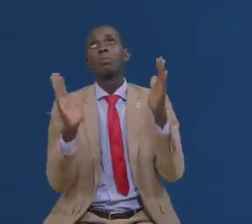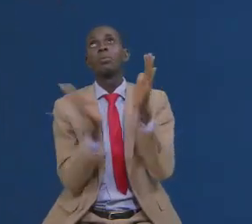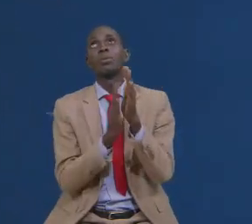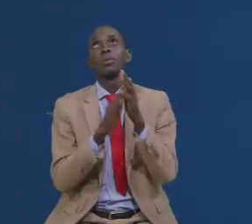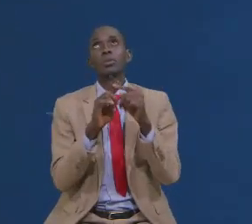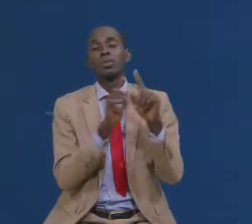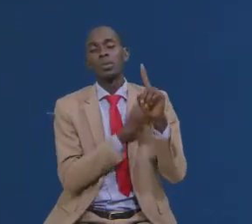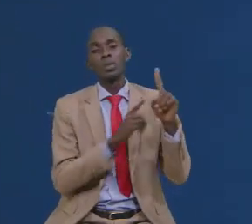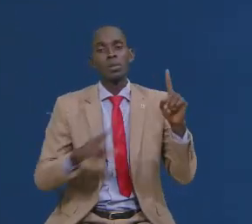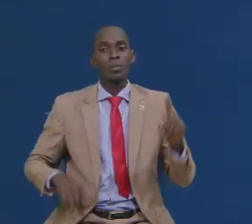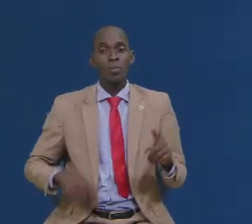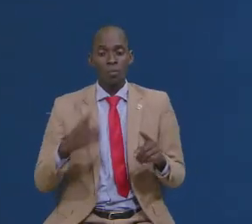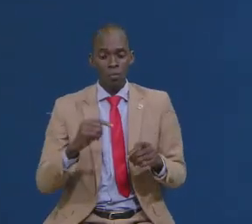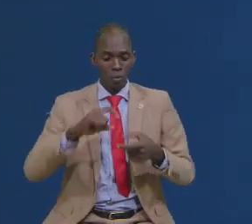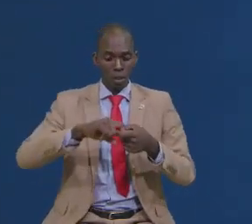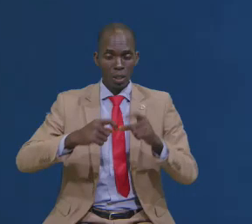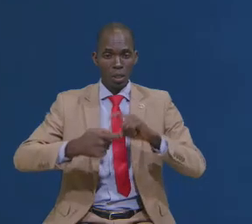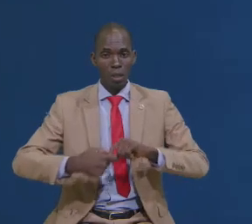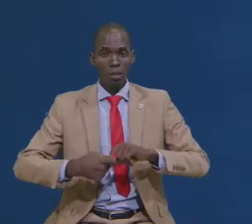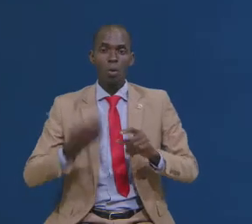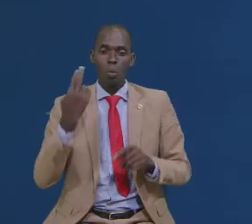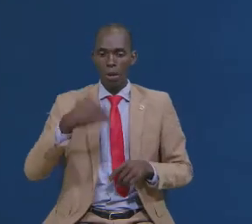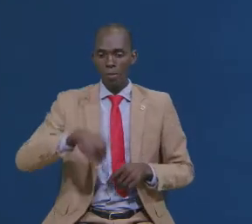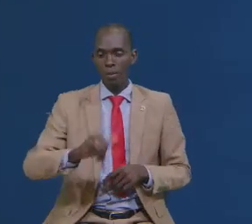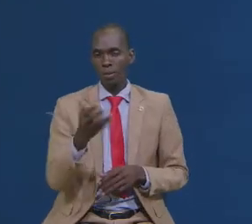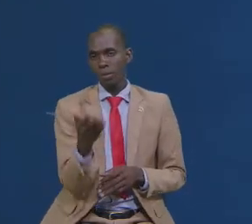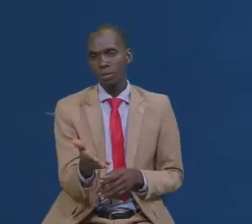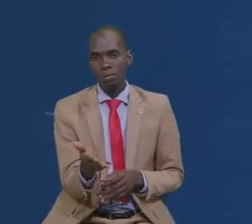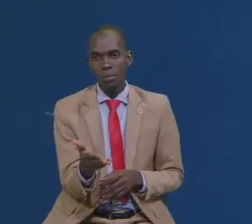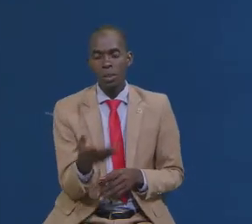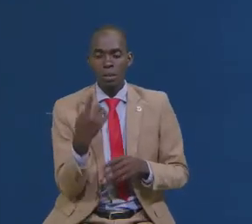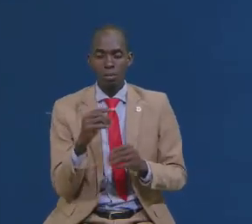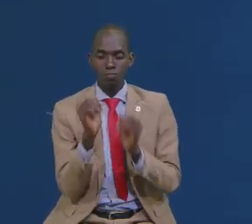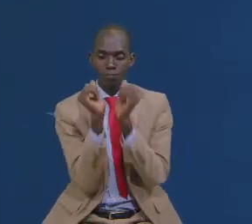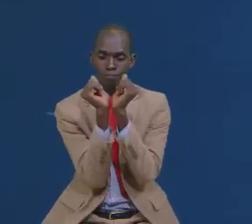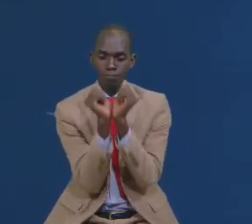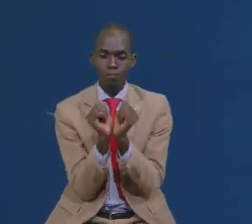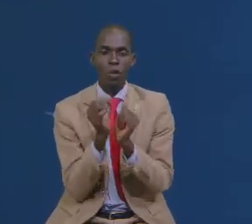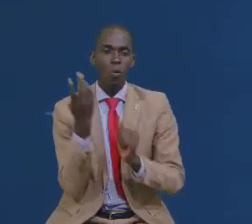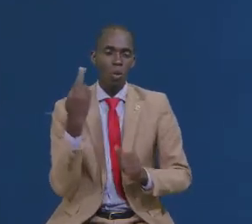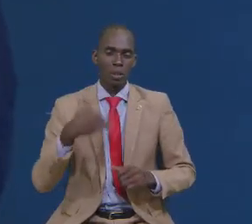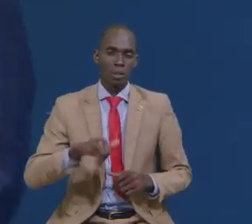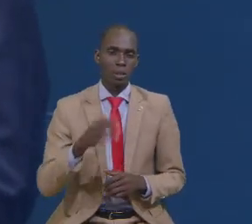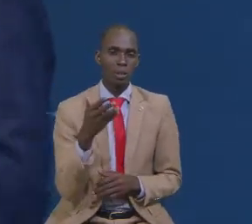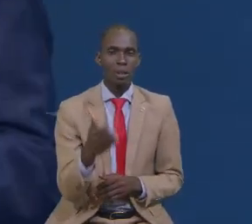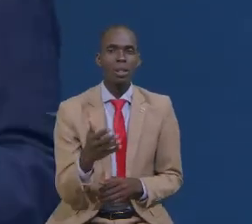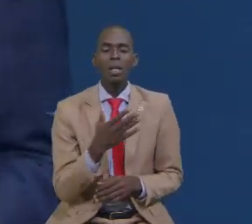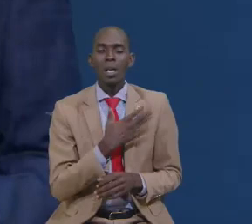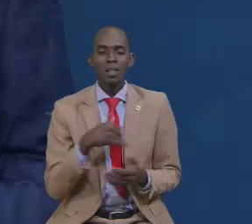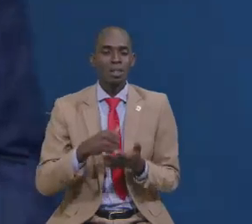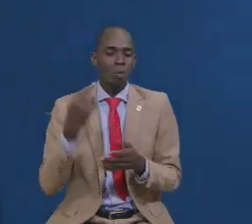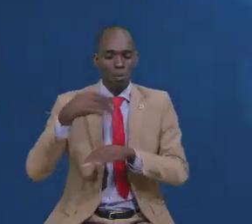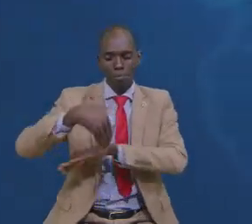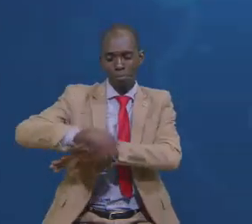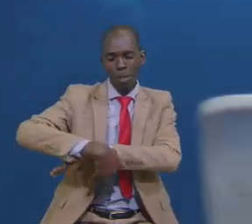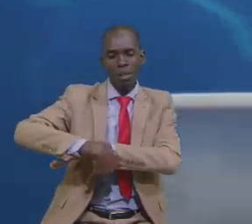the chase was still there the shackles were still there and it was midnight and